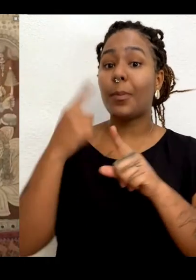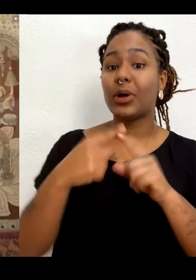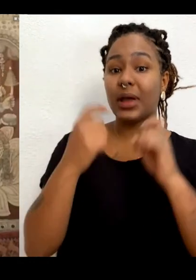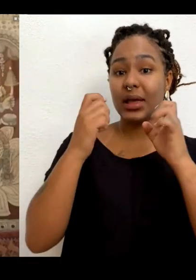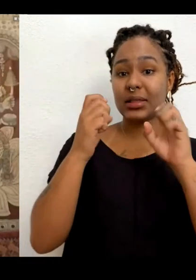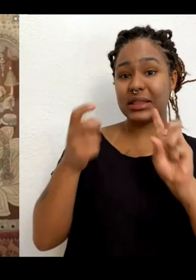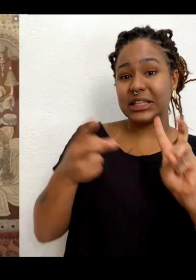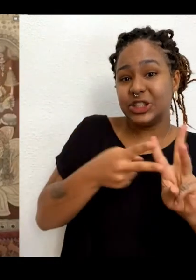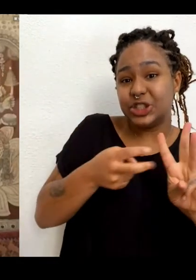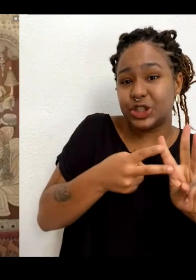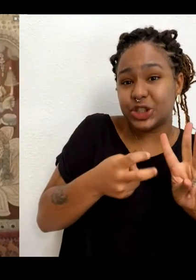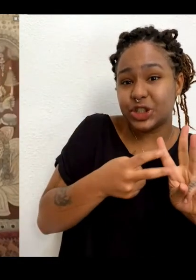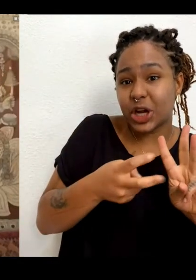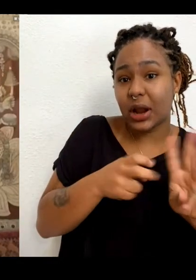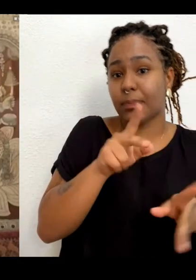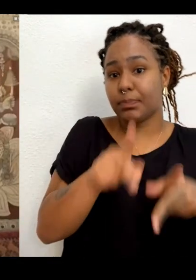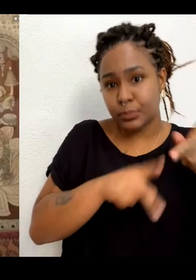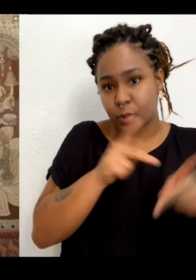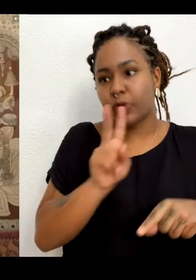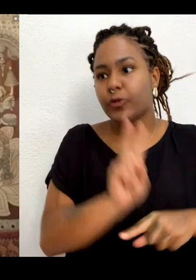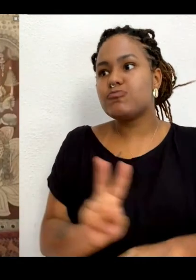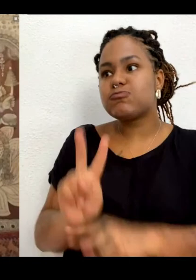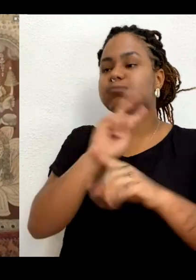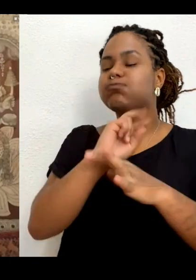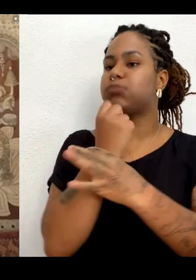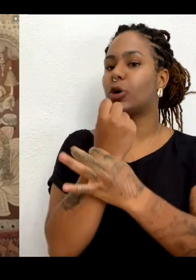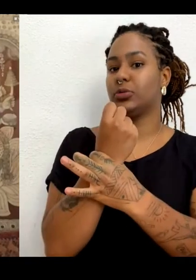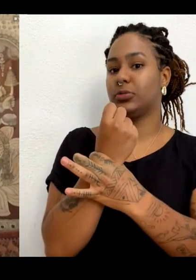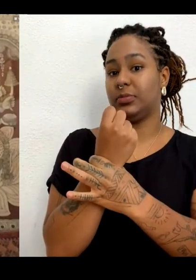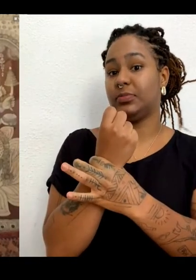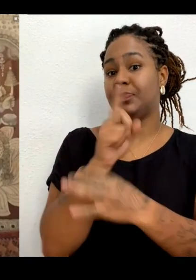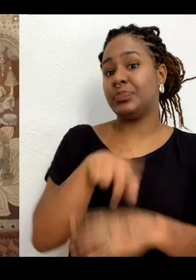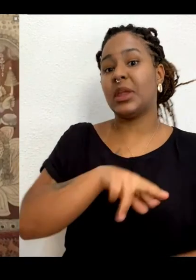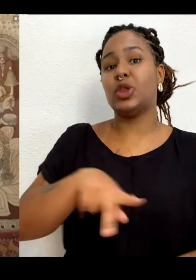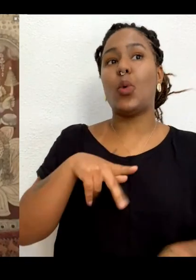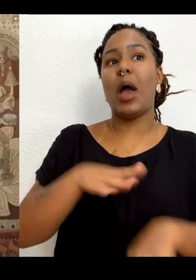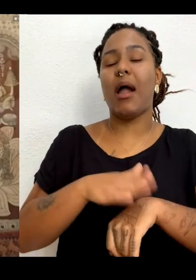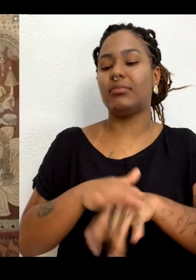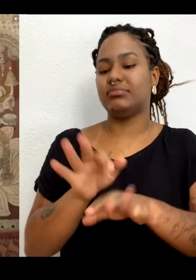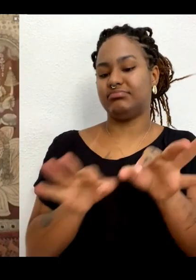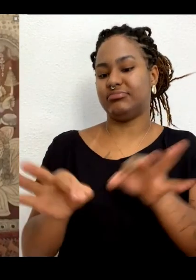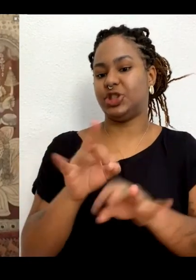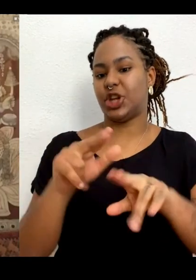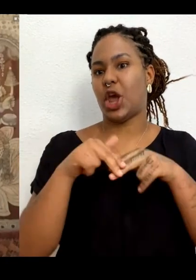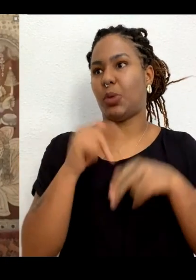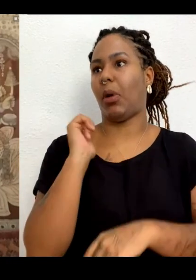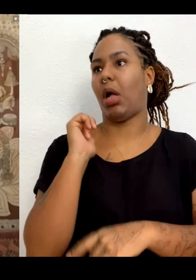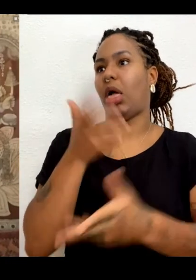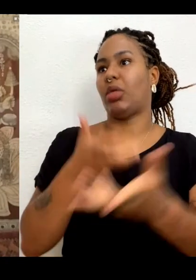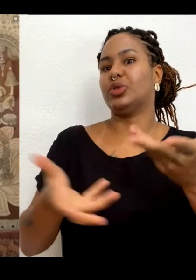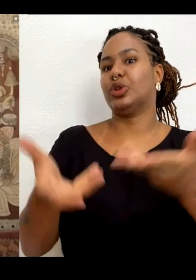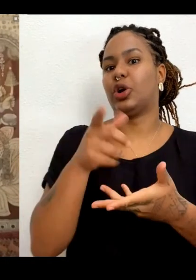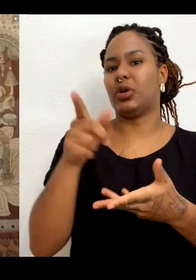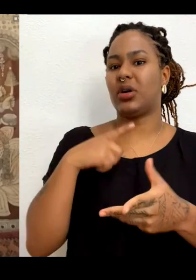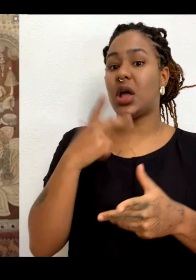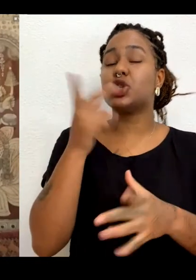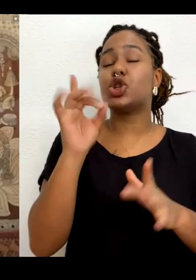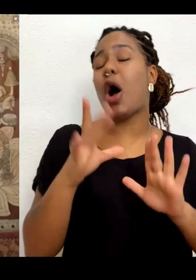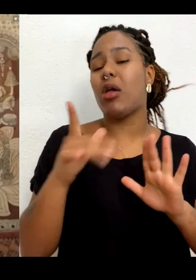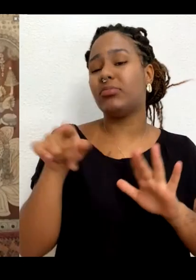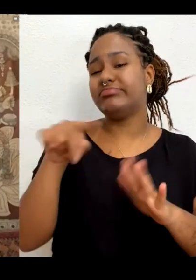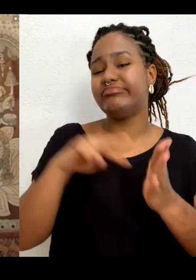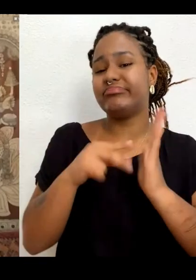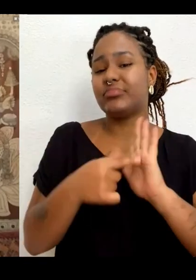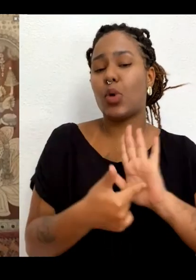biodiversity as they're planning with the dance Gupta review to say we should only protect the parts that will make profits